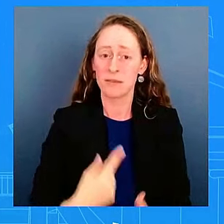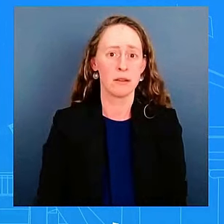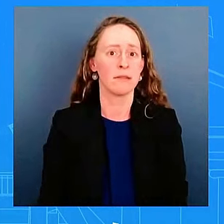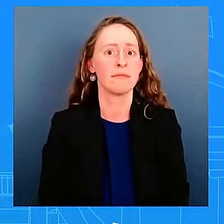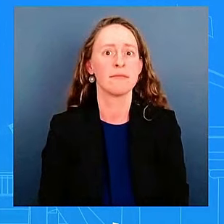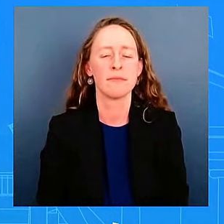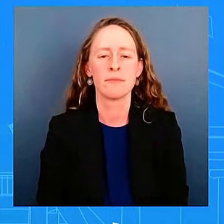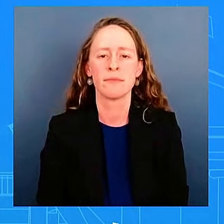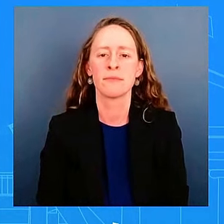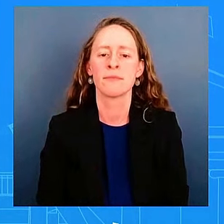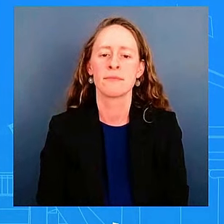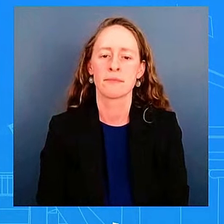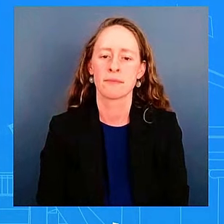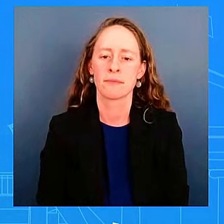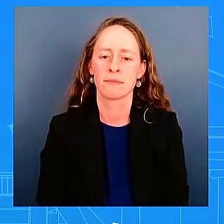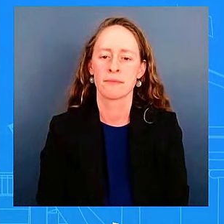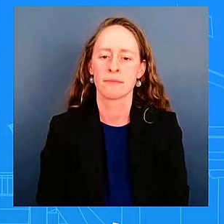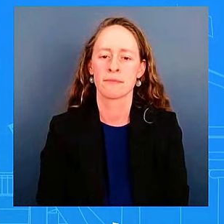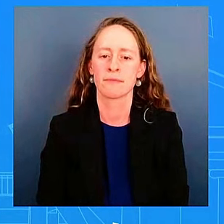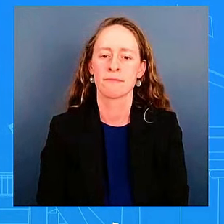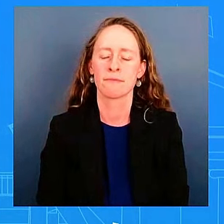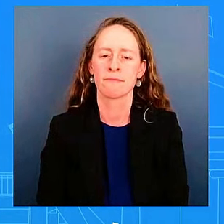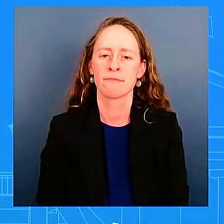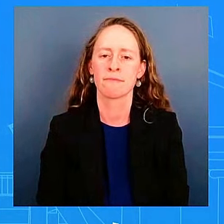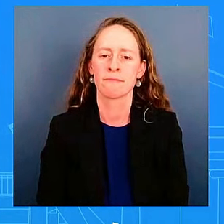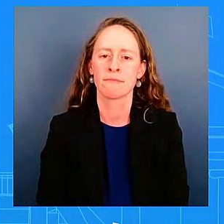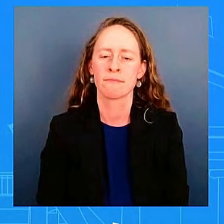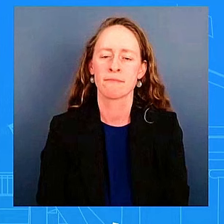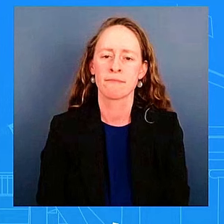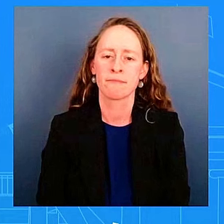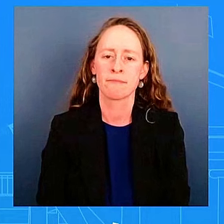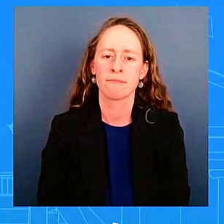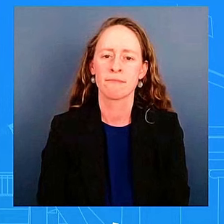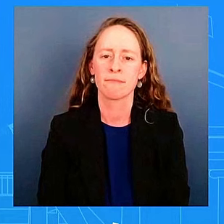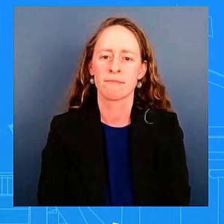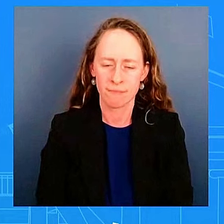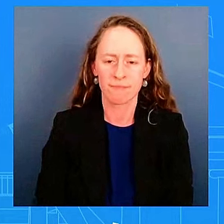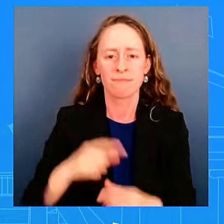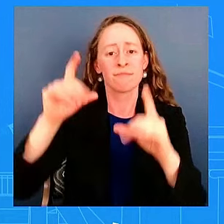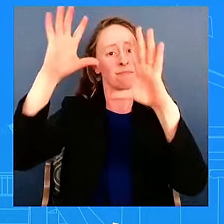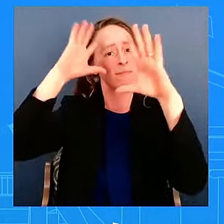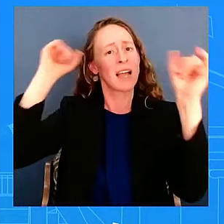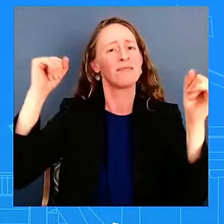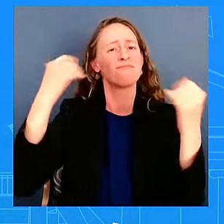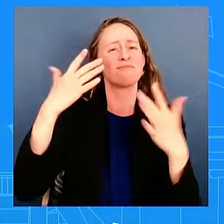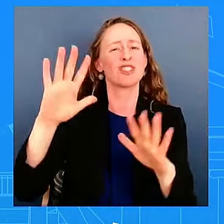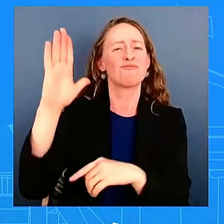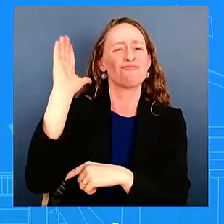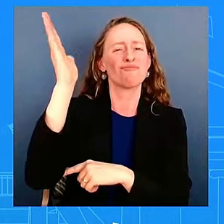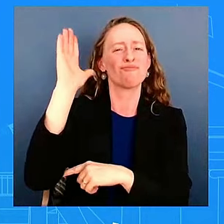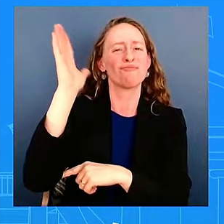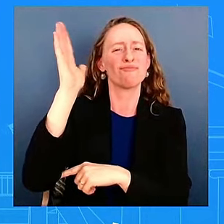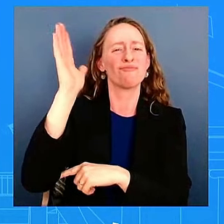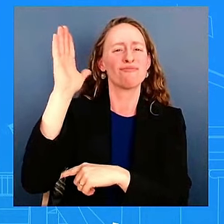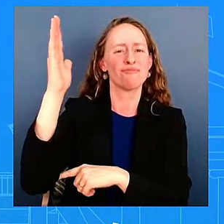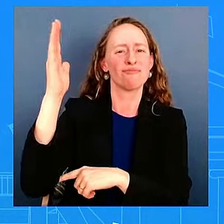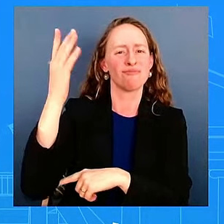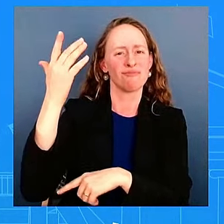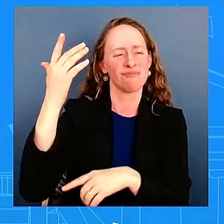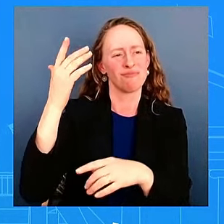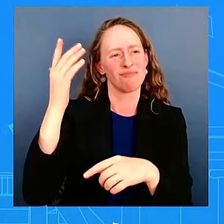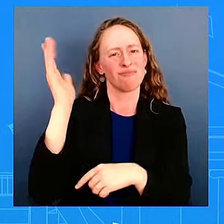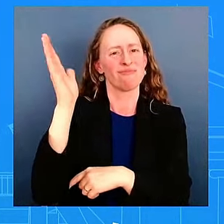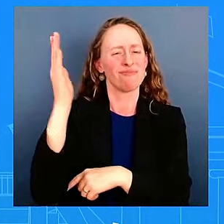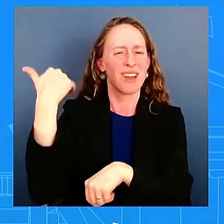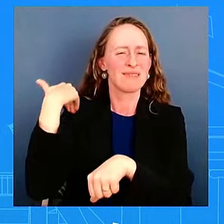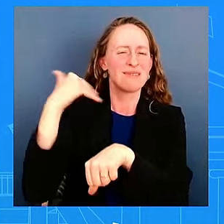heartfelt condolences to Corey's family, and the families obviously who were affected